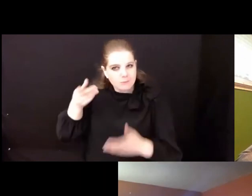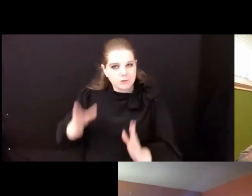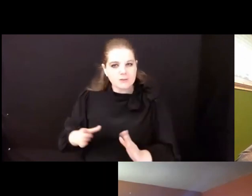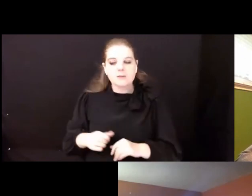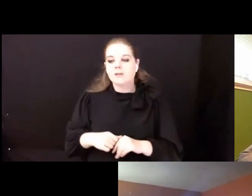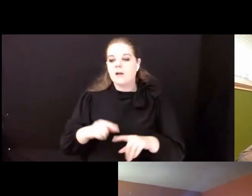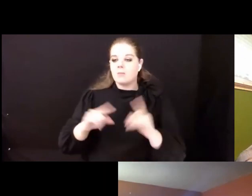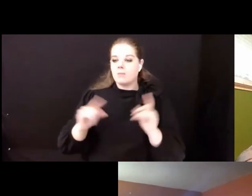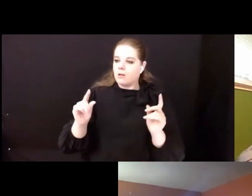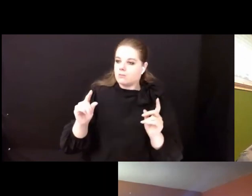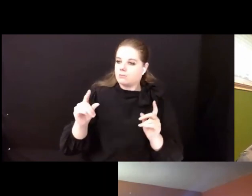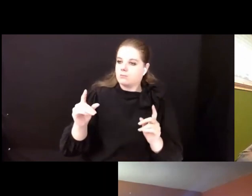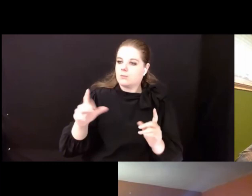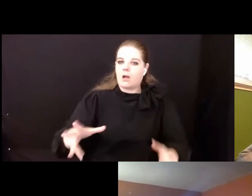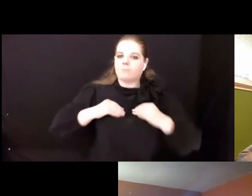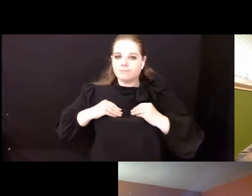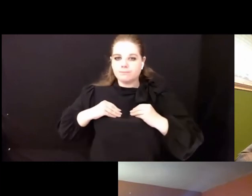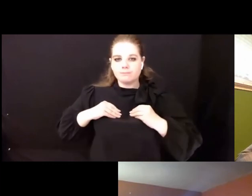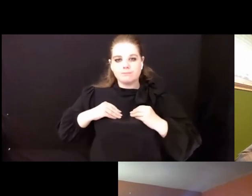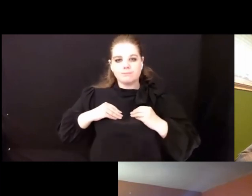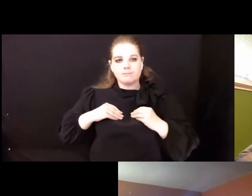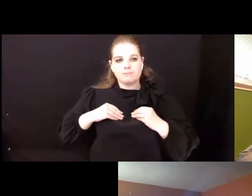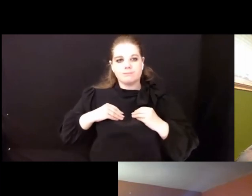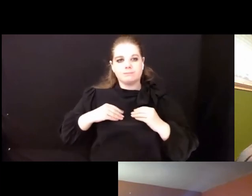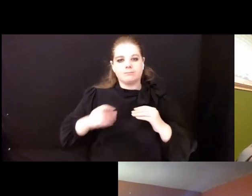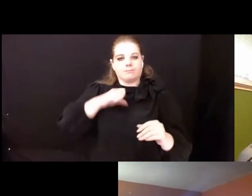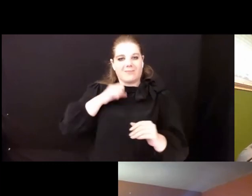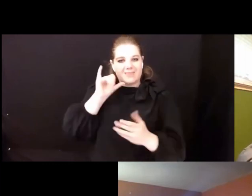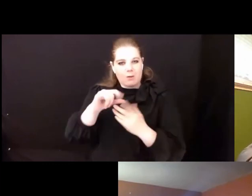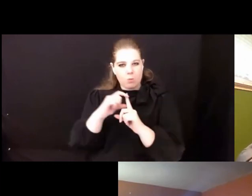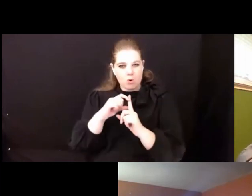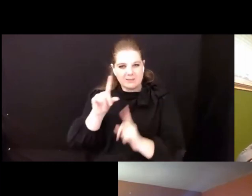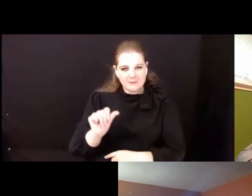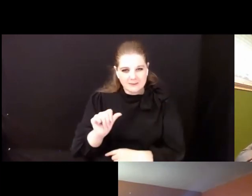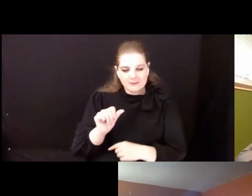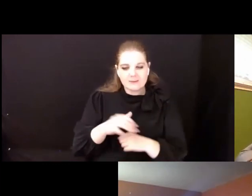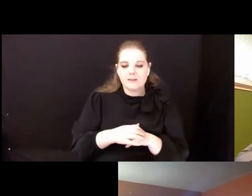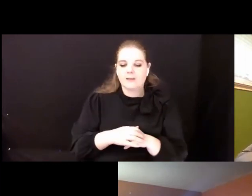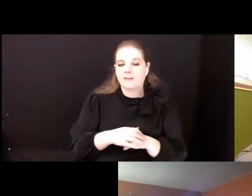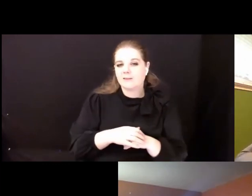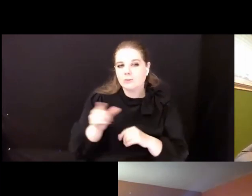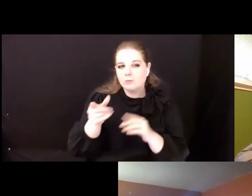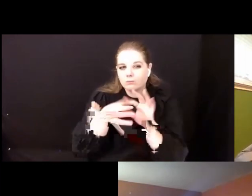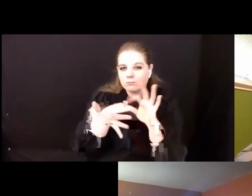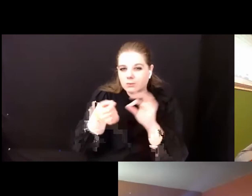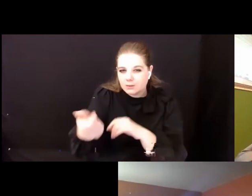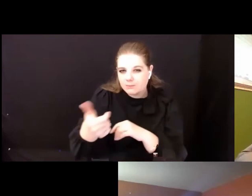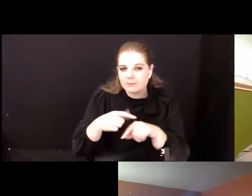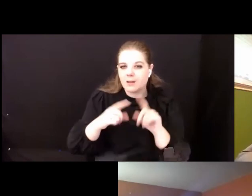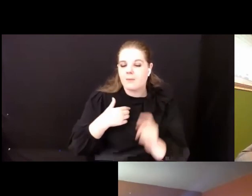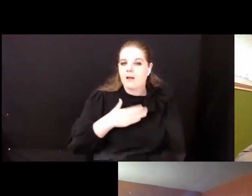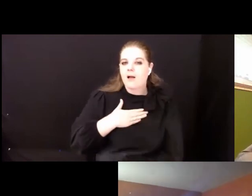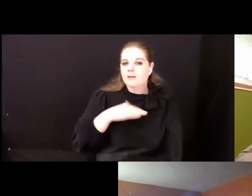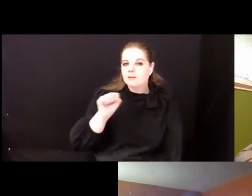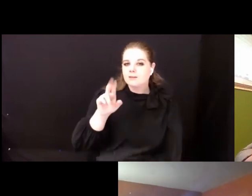term disabled. And Judy Human talked a little bit about it. And I, you know, usually in my syllabus, I have this whole little